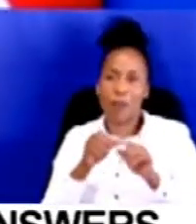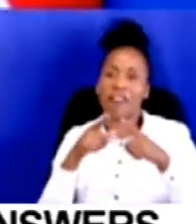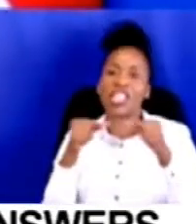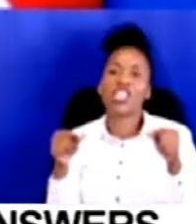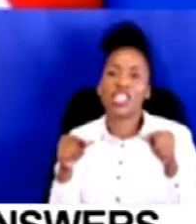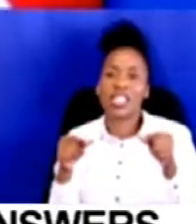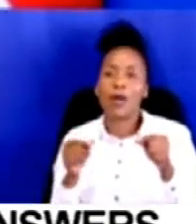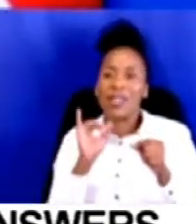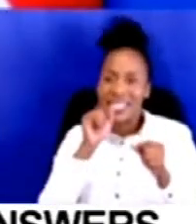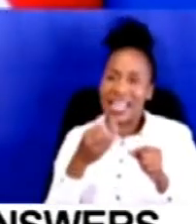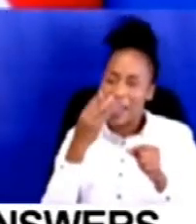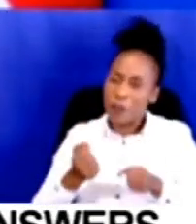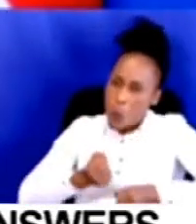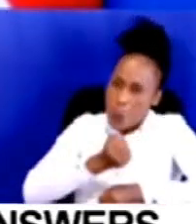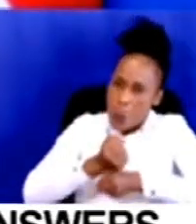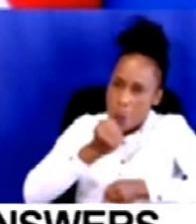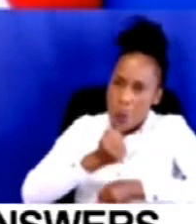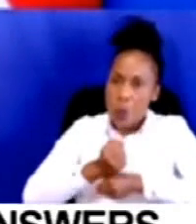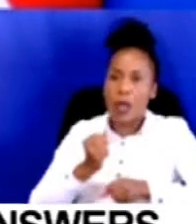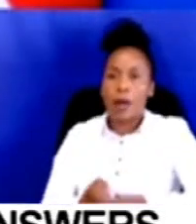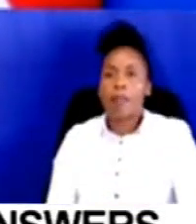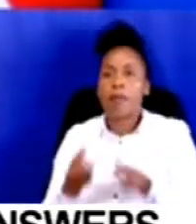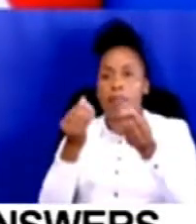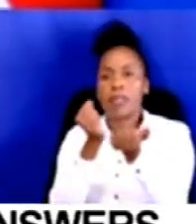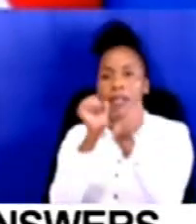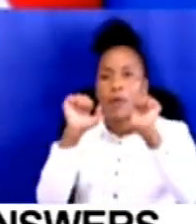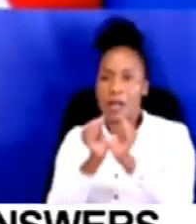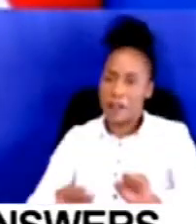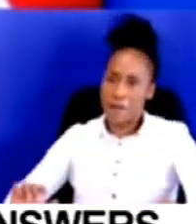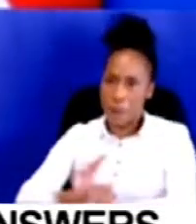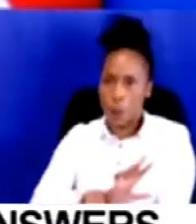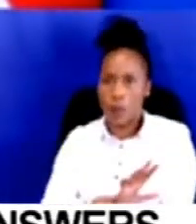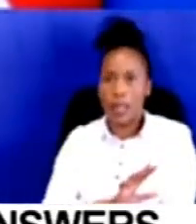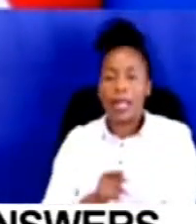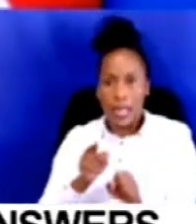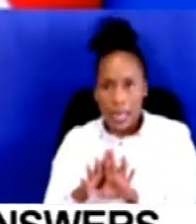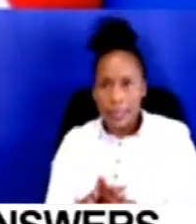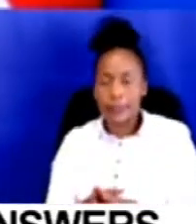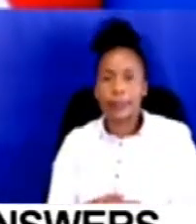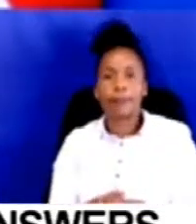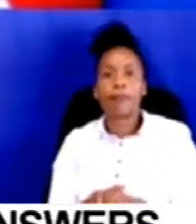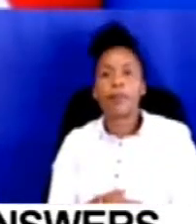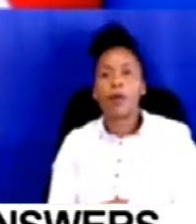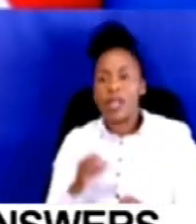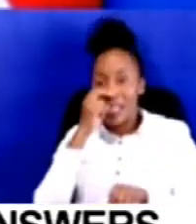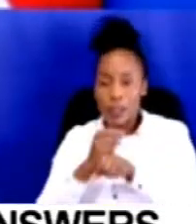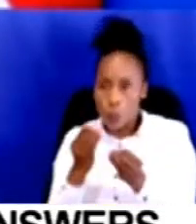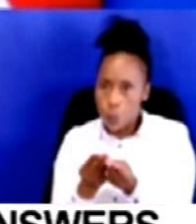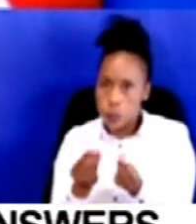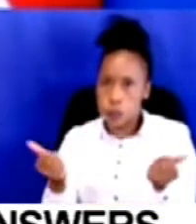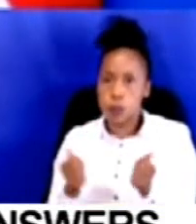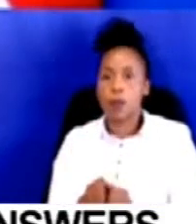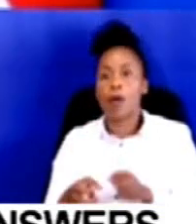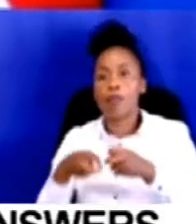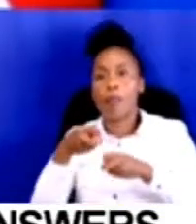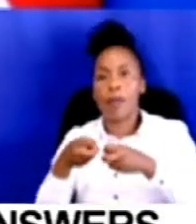We'd like to acknowledge the support of all partners in finding practical solutions to the problems on the ground and